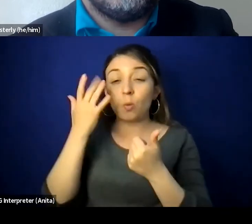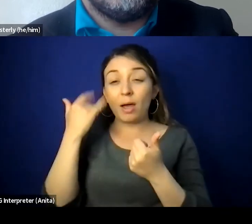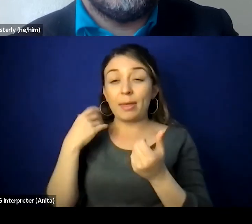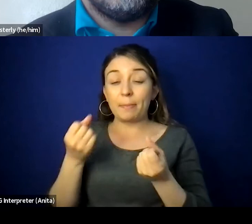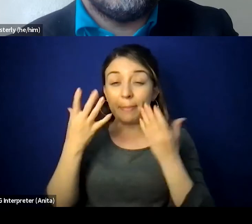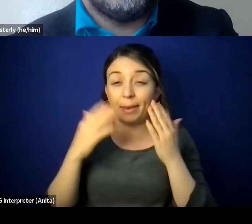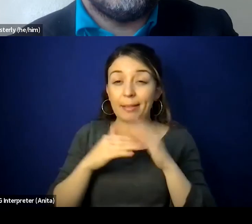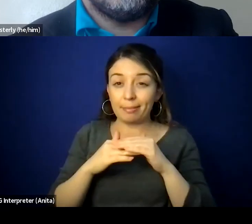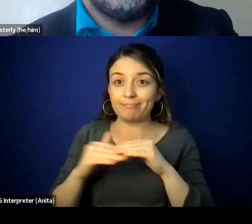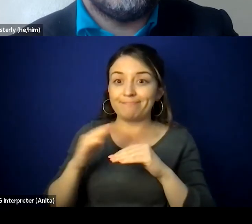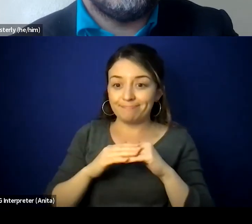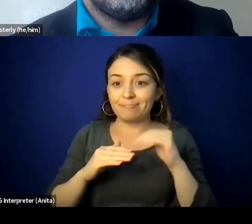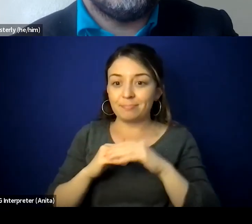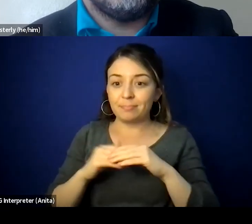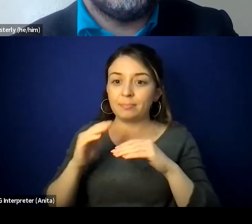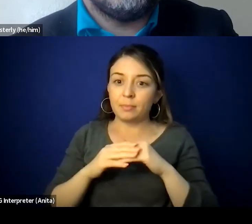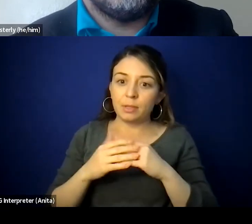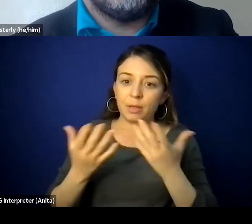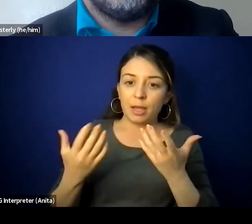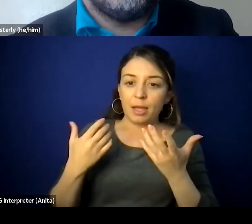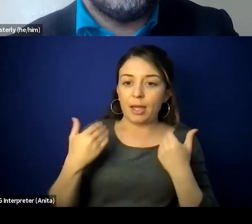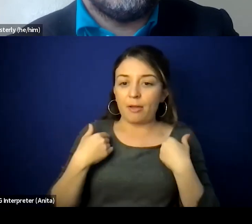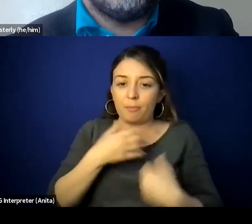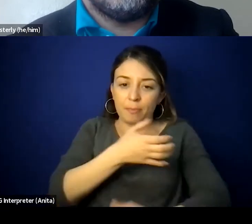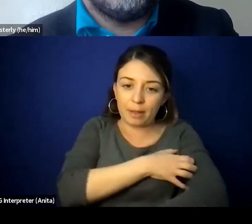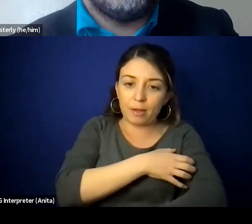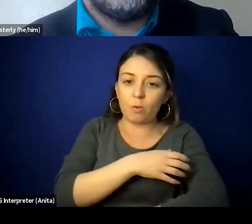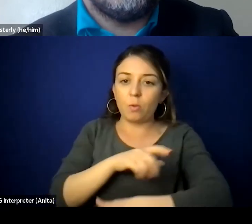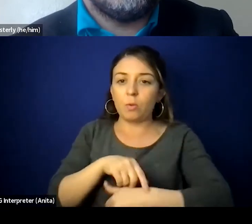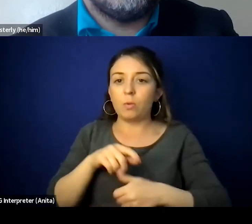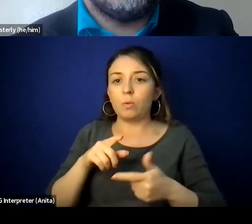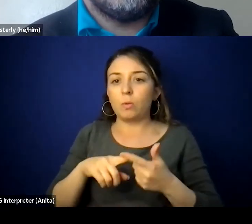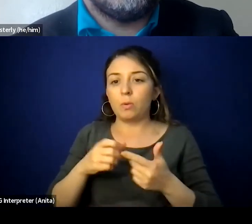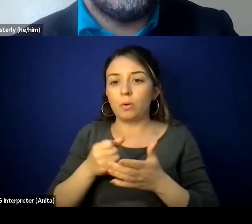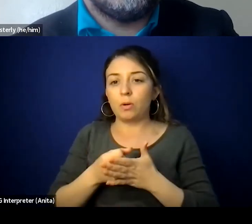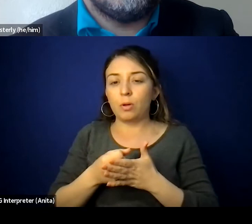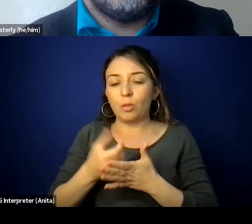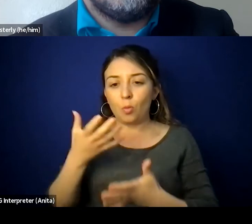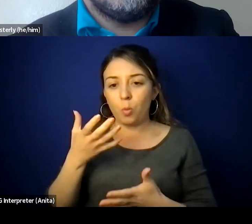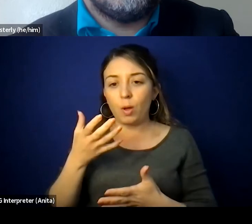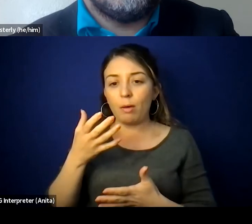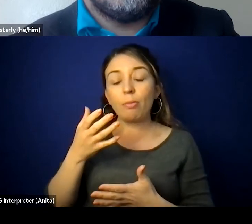kind of power, of wealth hoarding, of